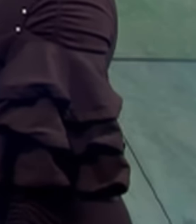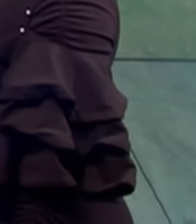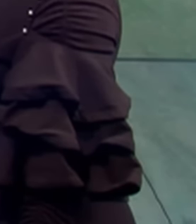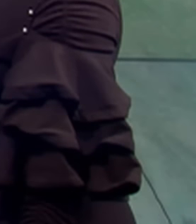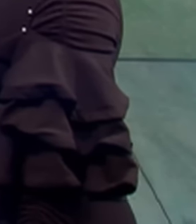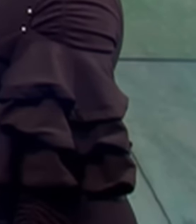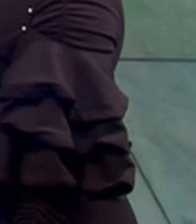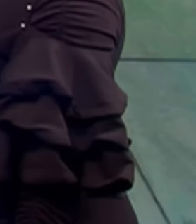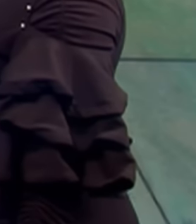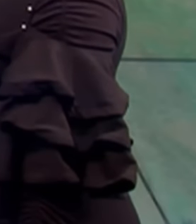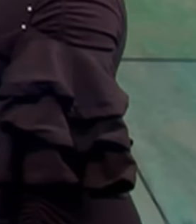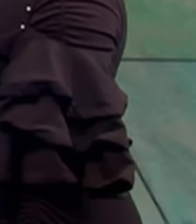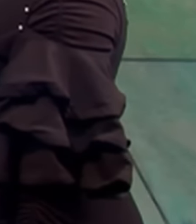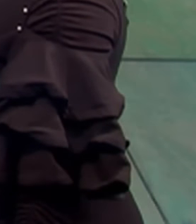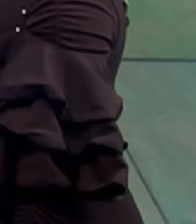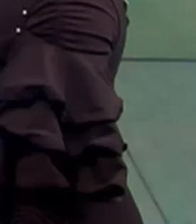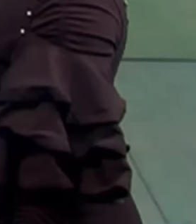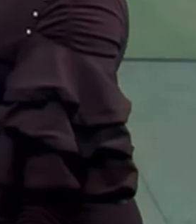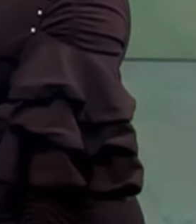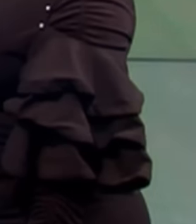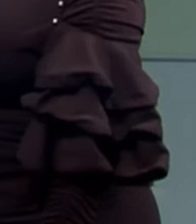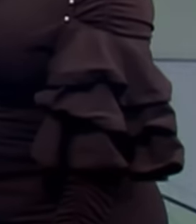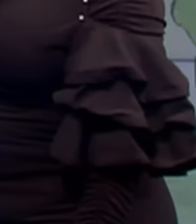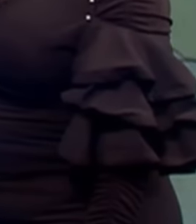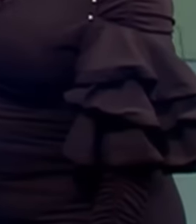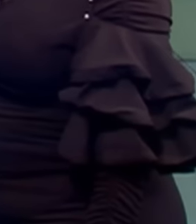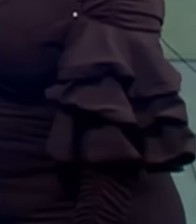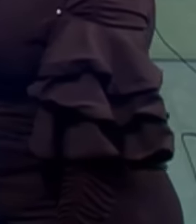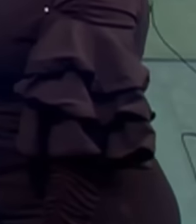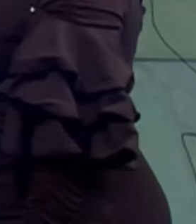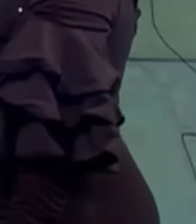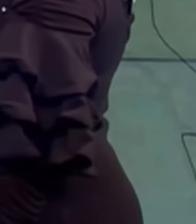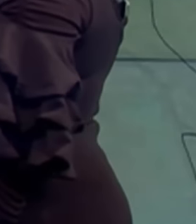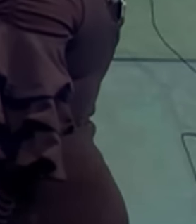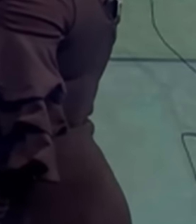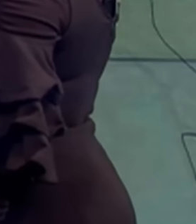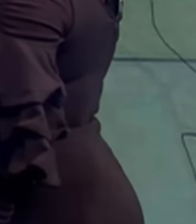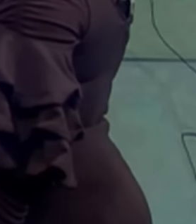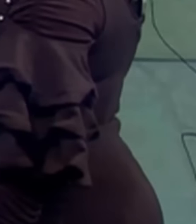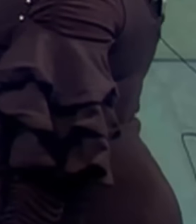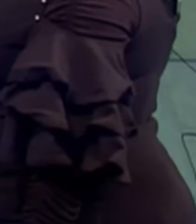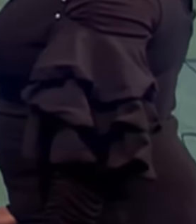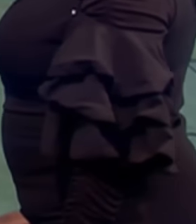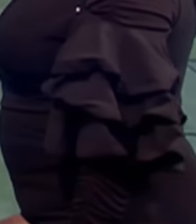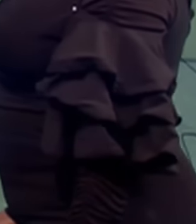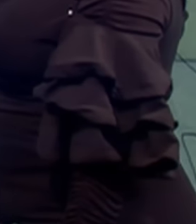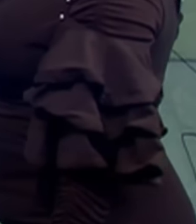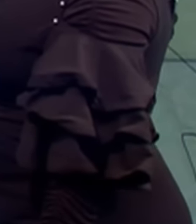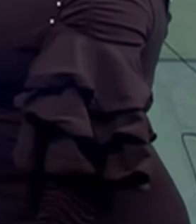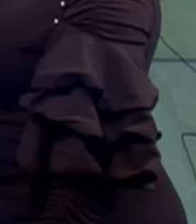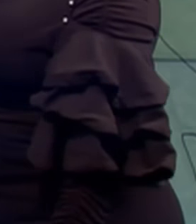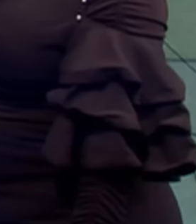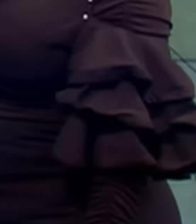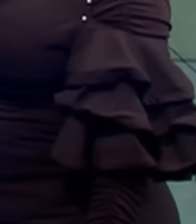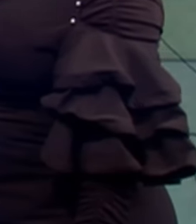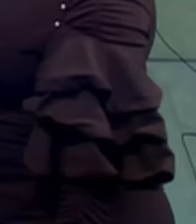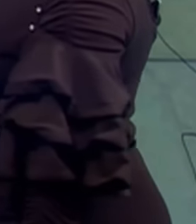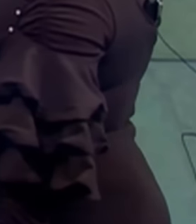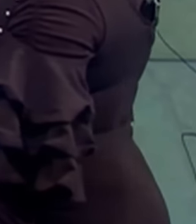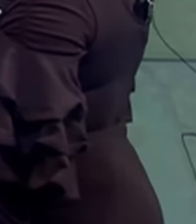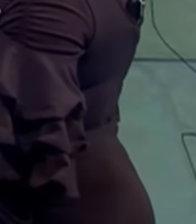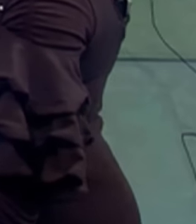Matlala 24 ga re tšwela pele le tšona jwale re lebelela gona go la Mpumalanga go sasa go bonagala le gona go tlabe go ntše go na le memoya